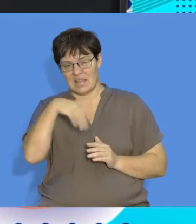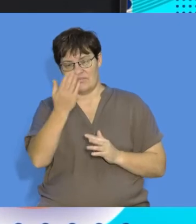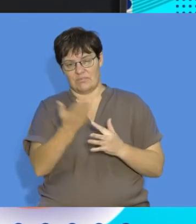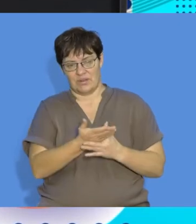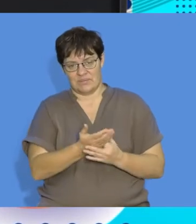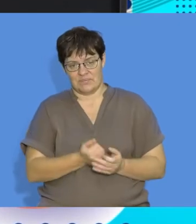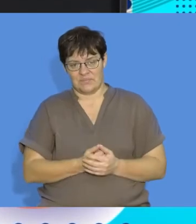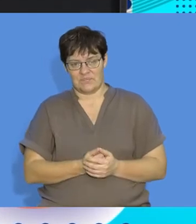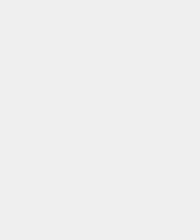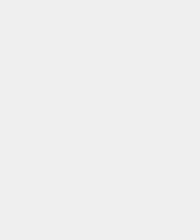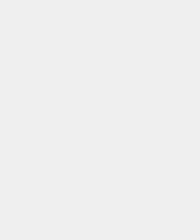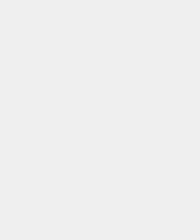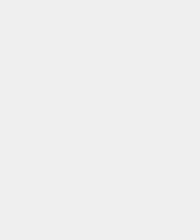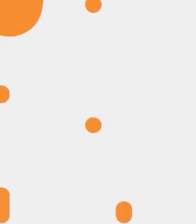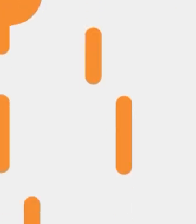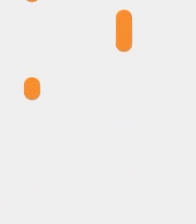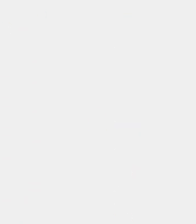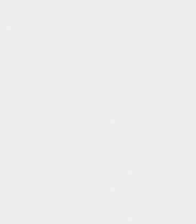break.